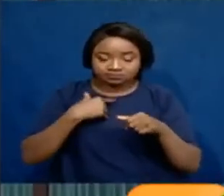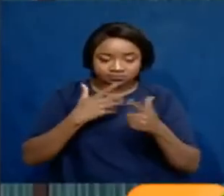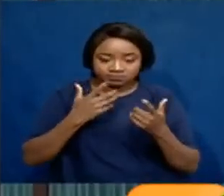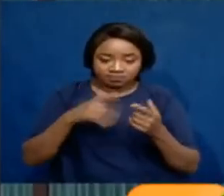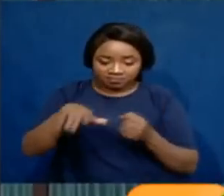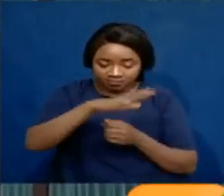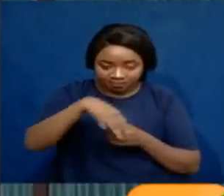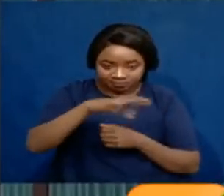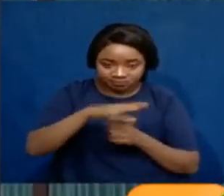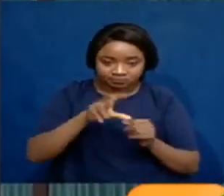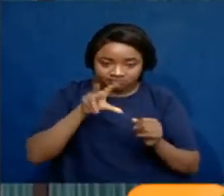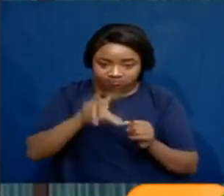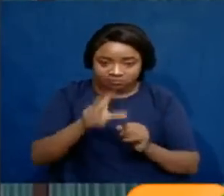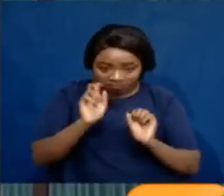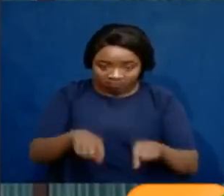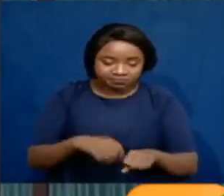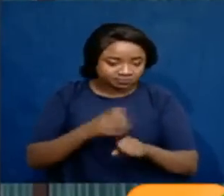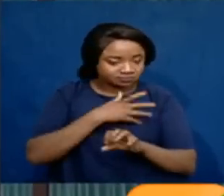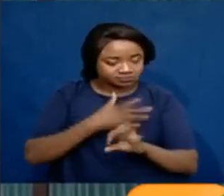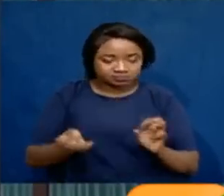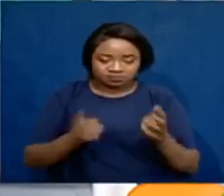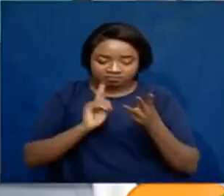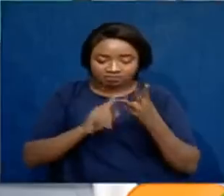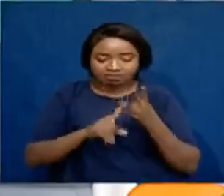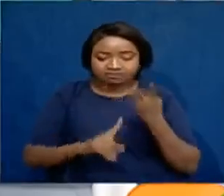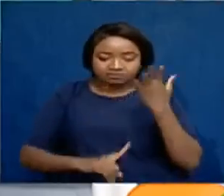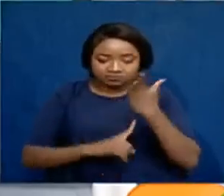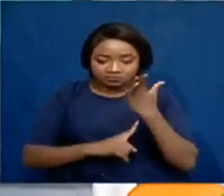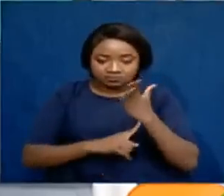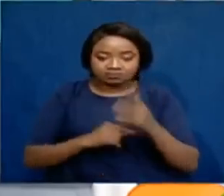for the buses. Number three is technical support, the